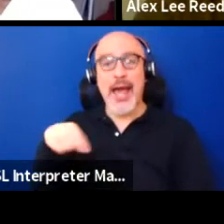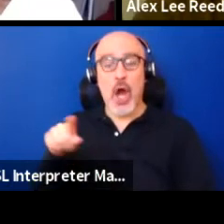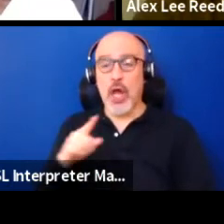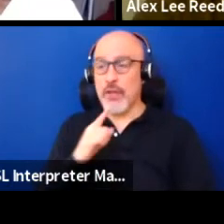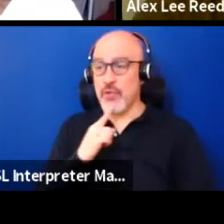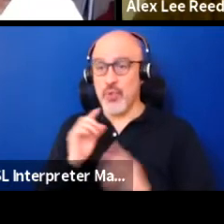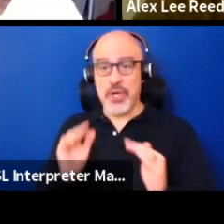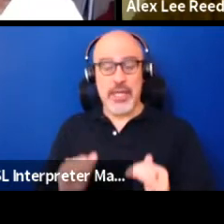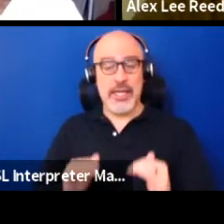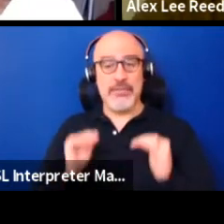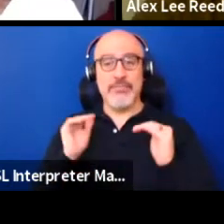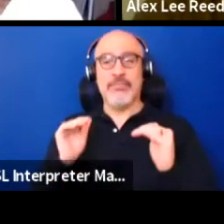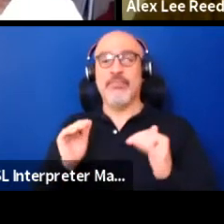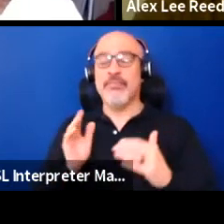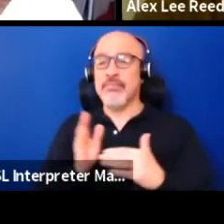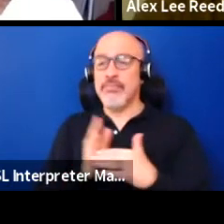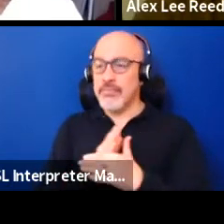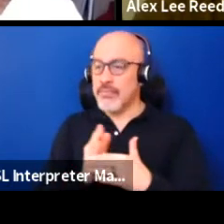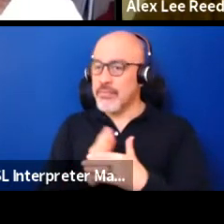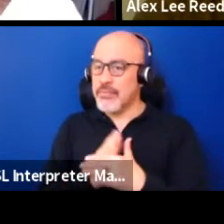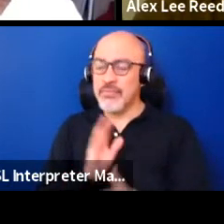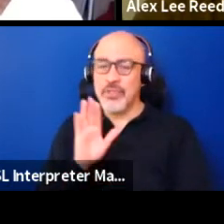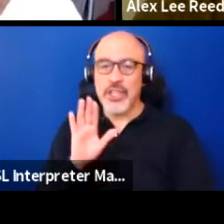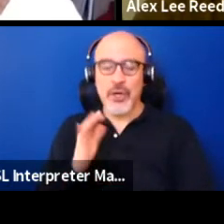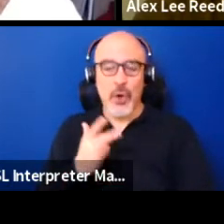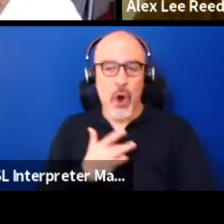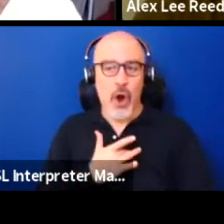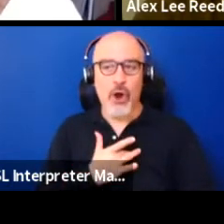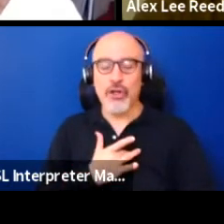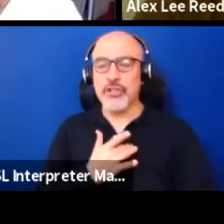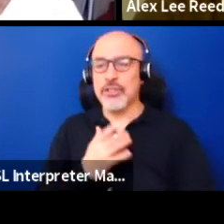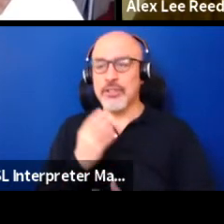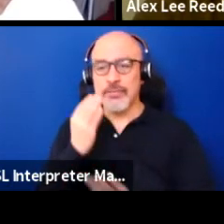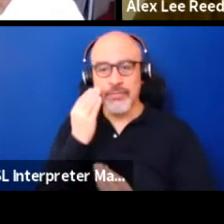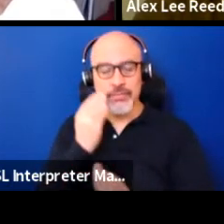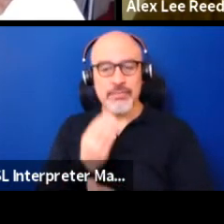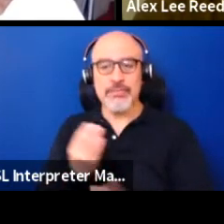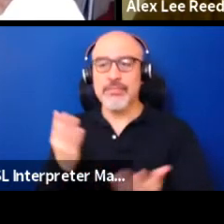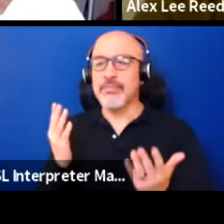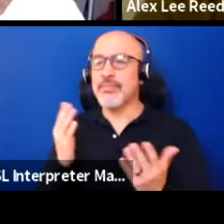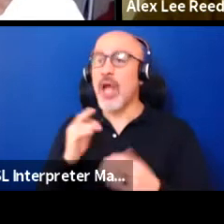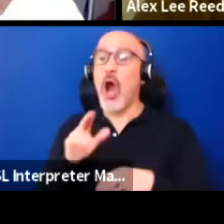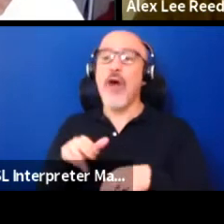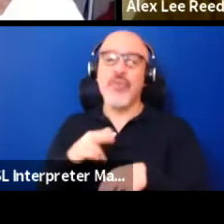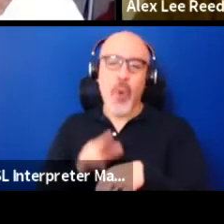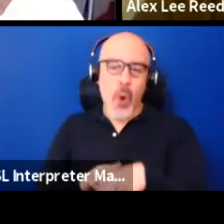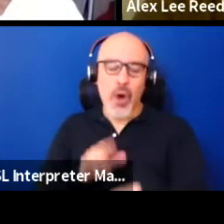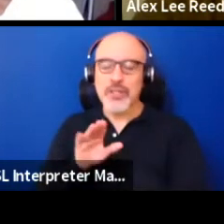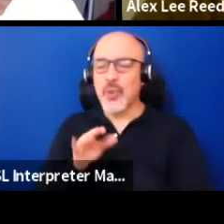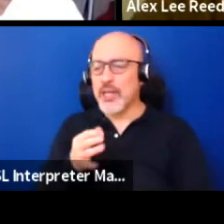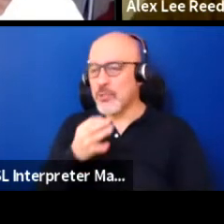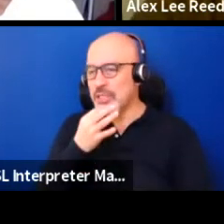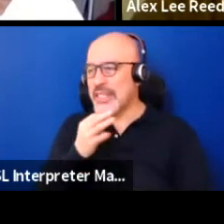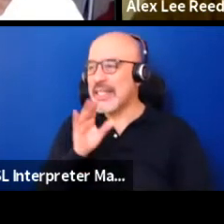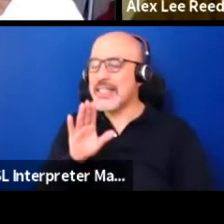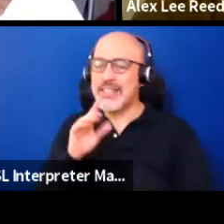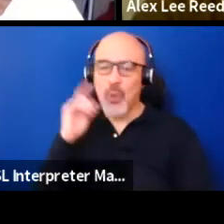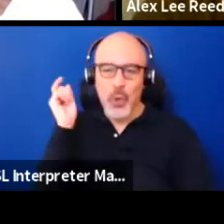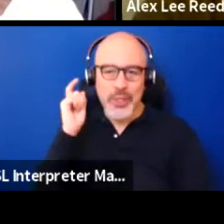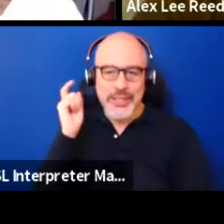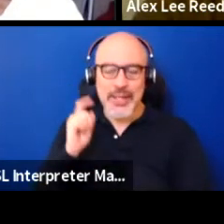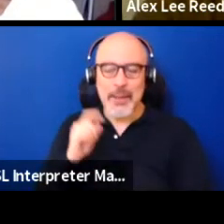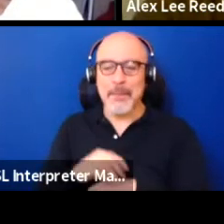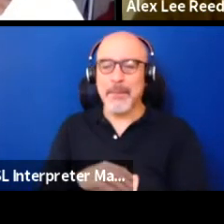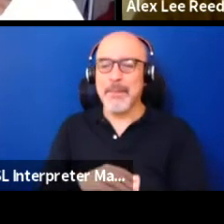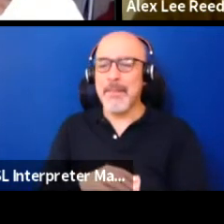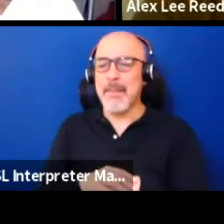and shared your heart and shared, of course, your expertise and your wisdom.